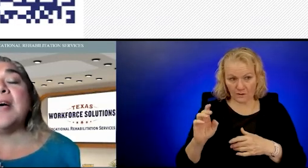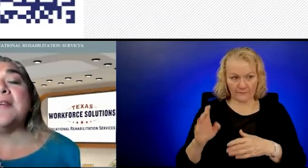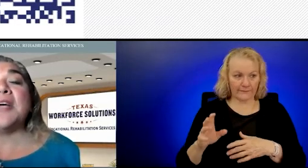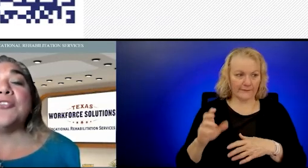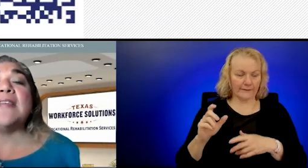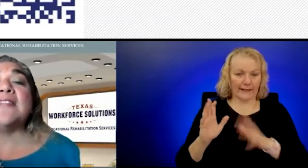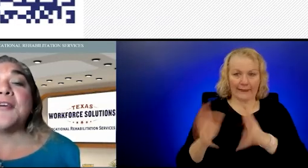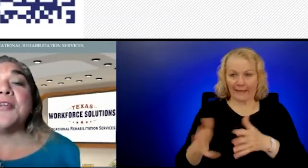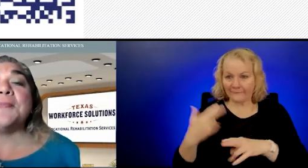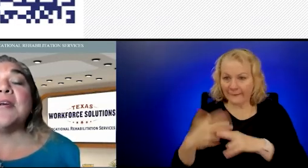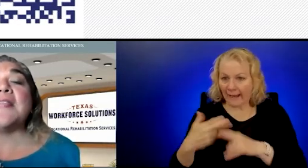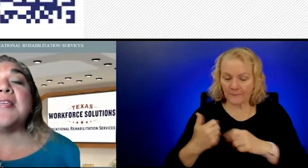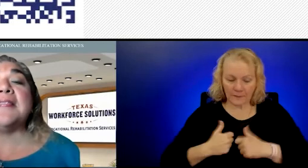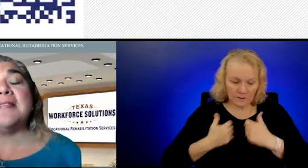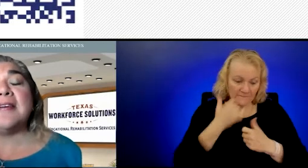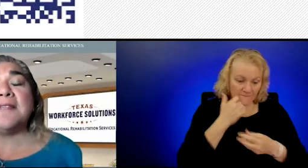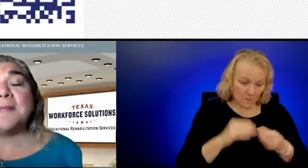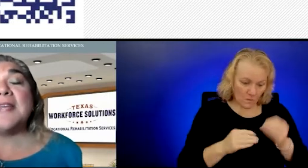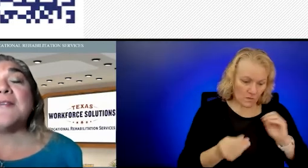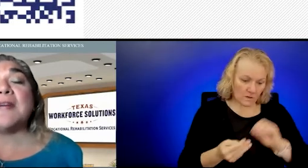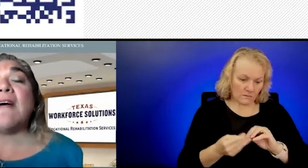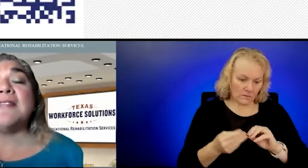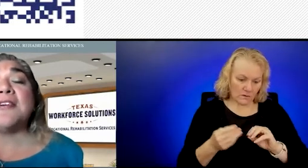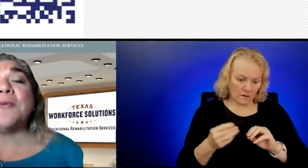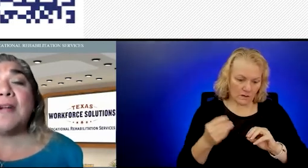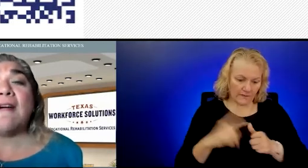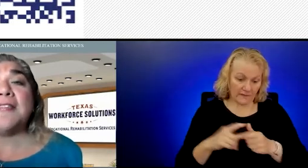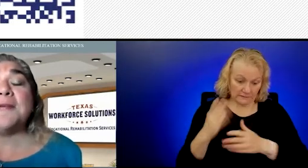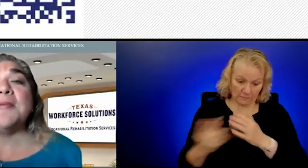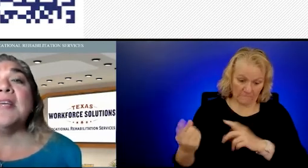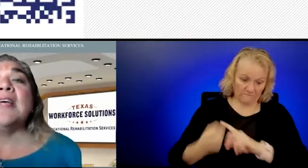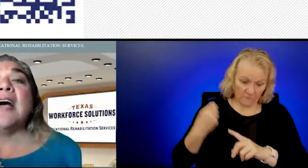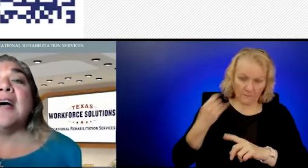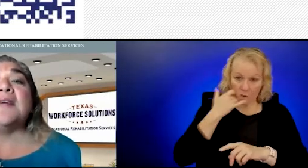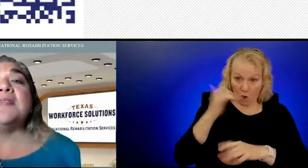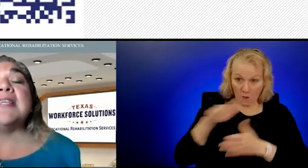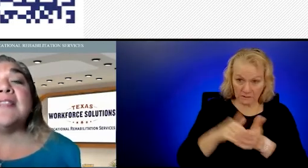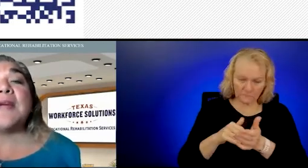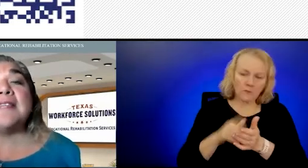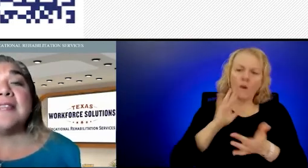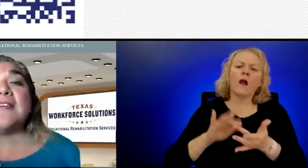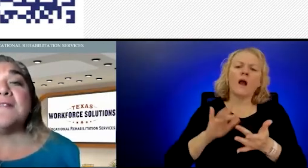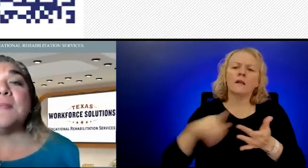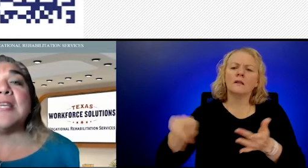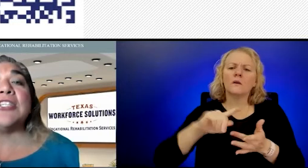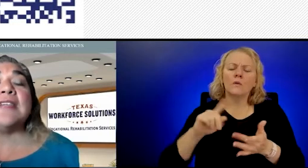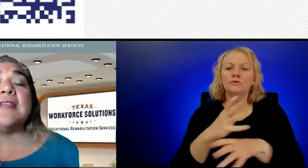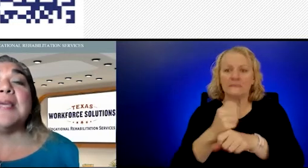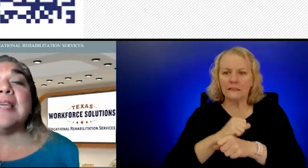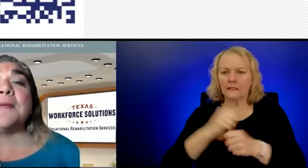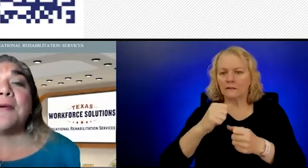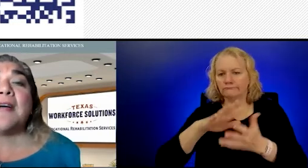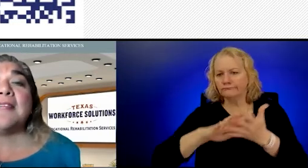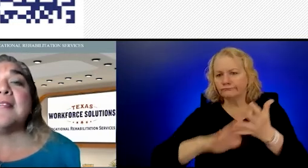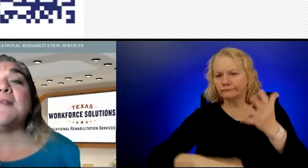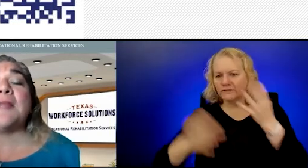name, address, phone number, and then somebody from the call center will call them to get the rest of their information to